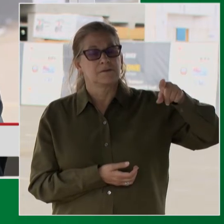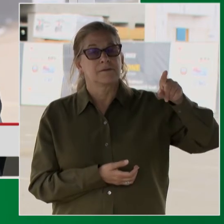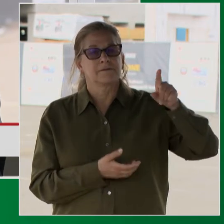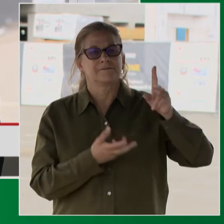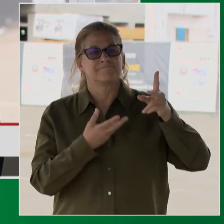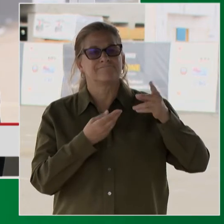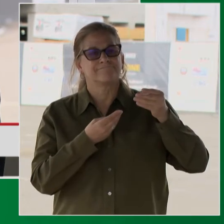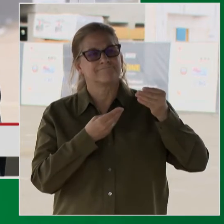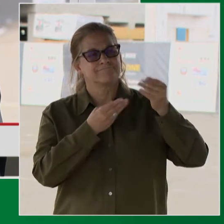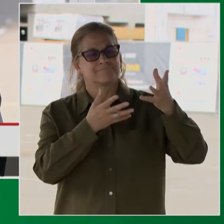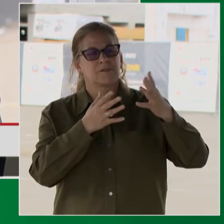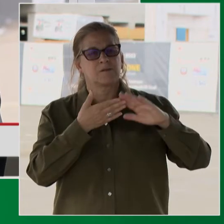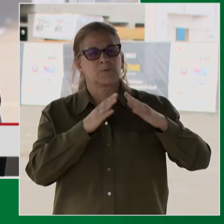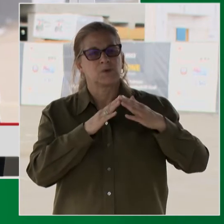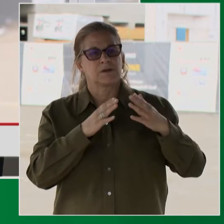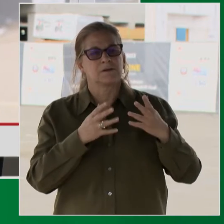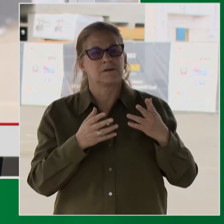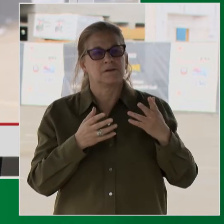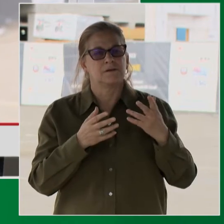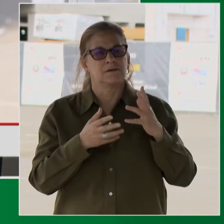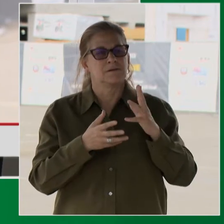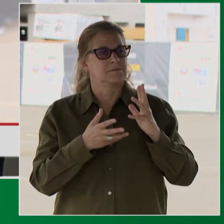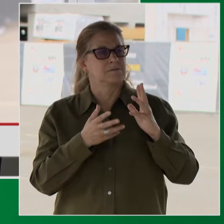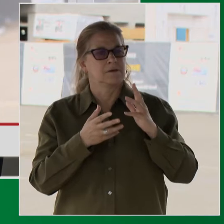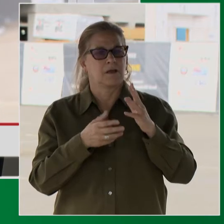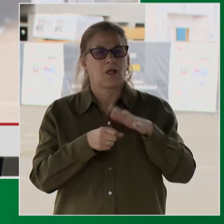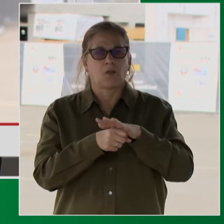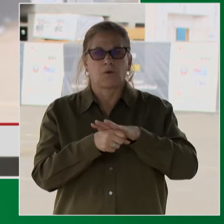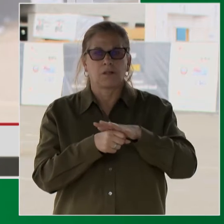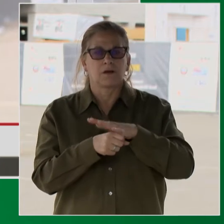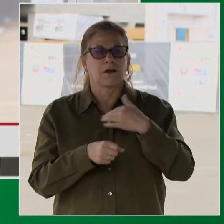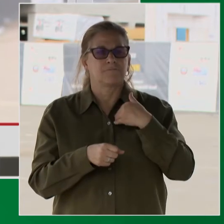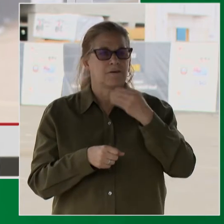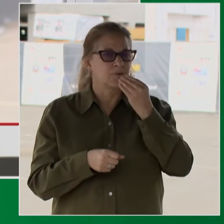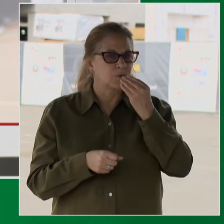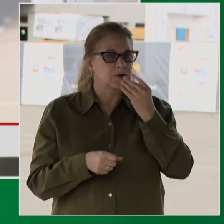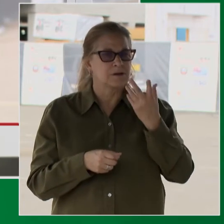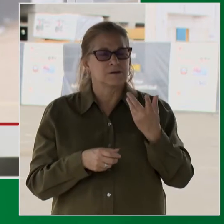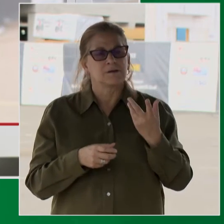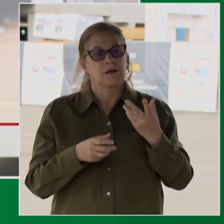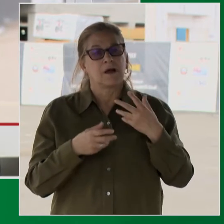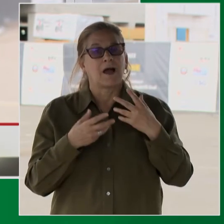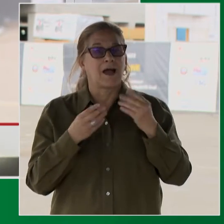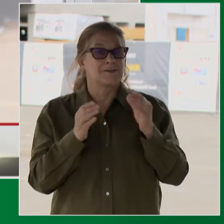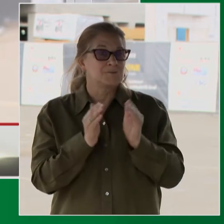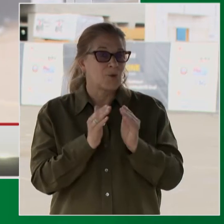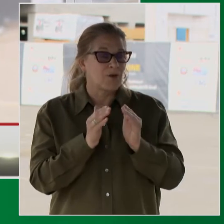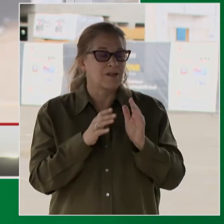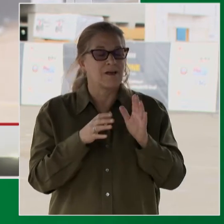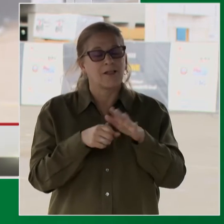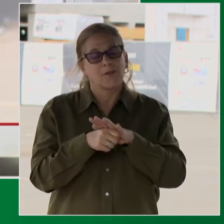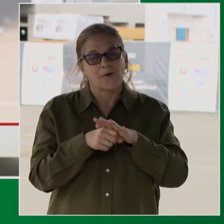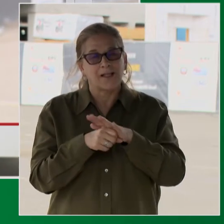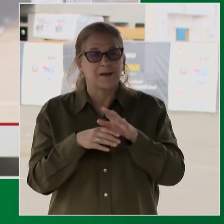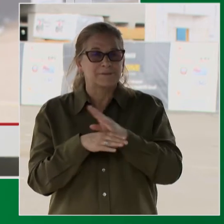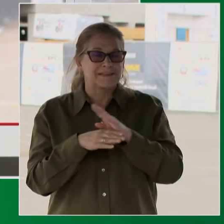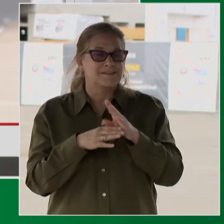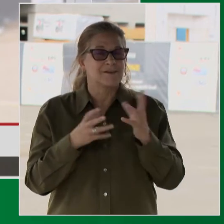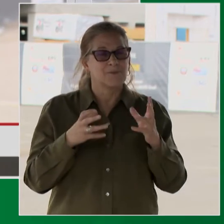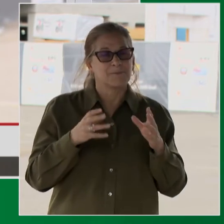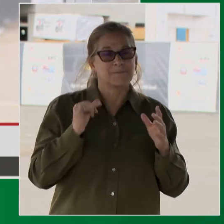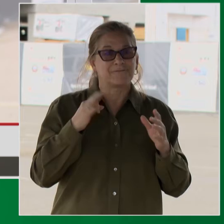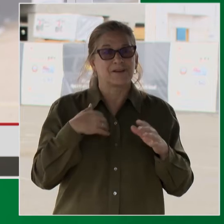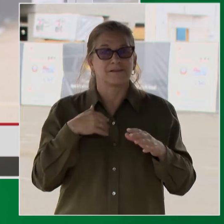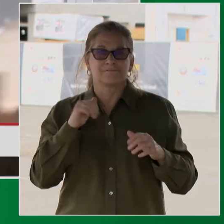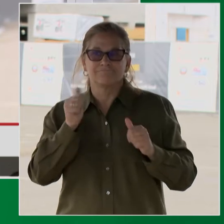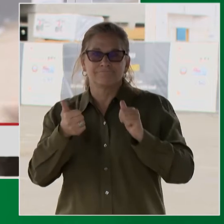institutions to support local food-oriented businesses. So these could be small markets that want to become bigger markets and want to take advantage of